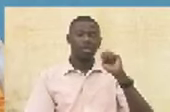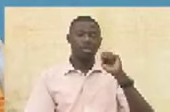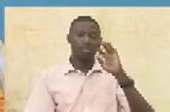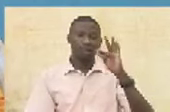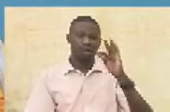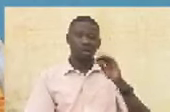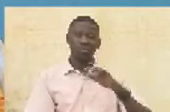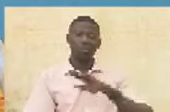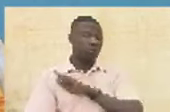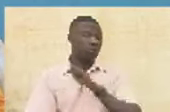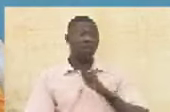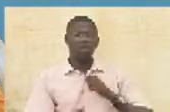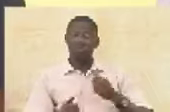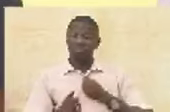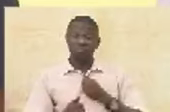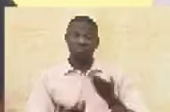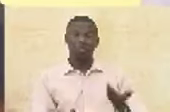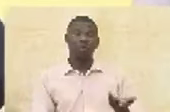Thank you. Thank